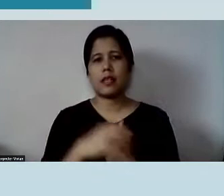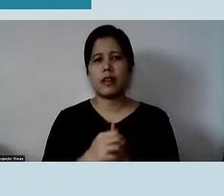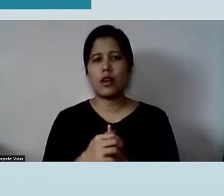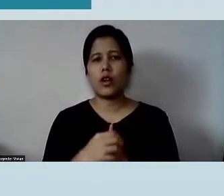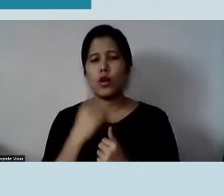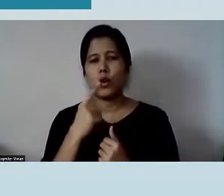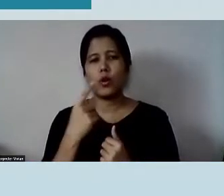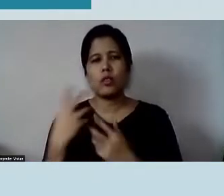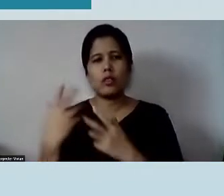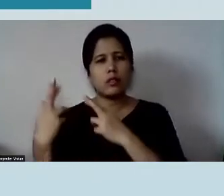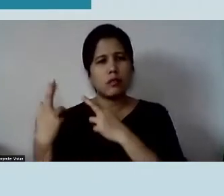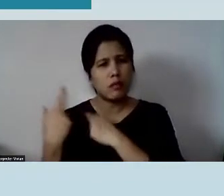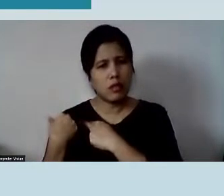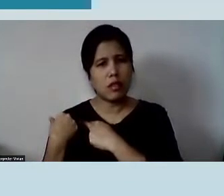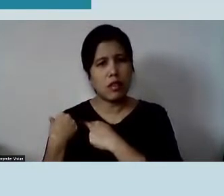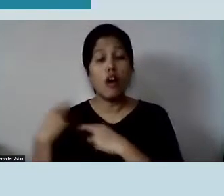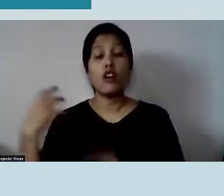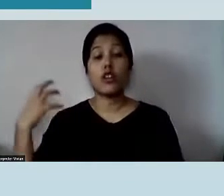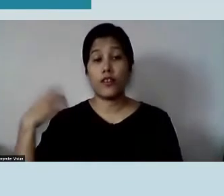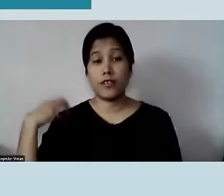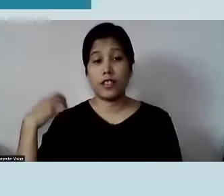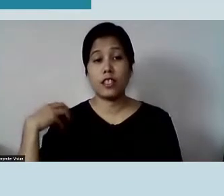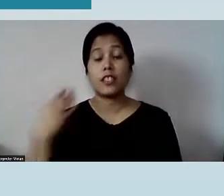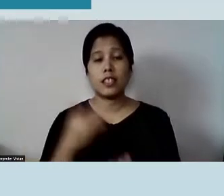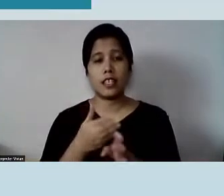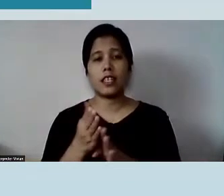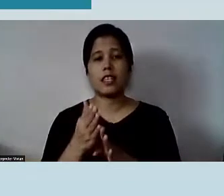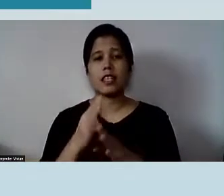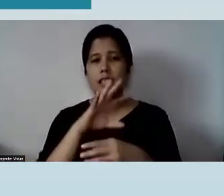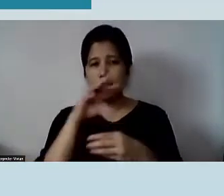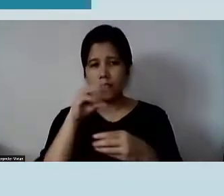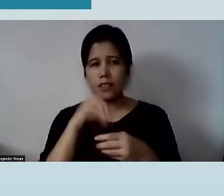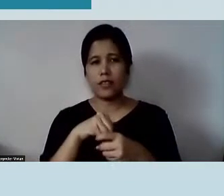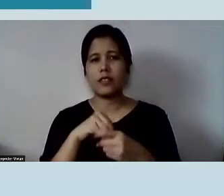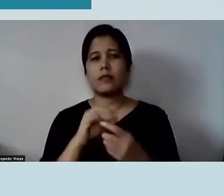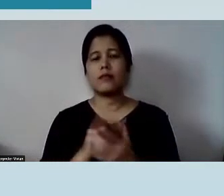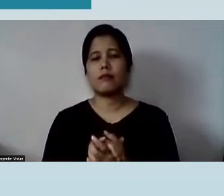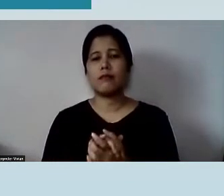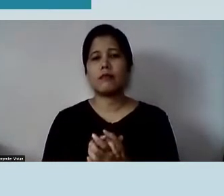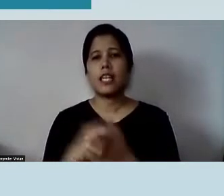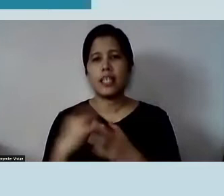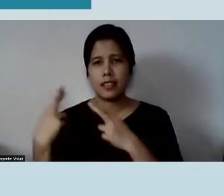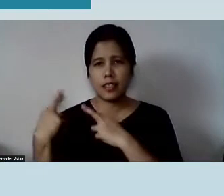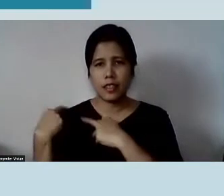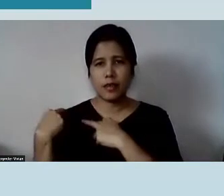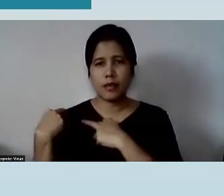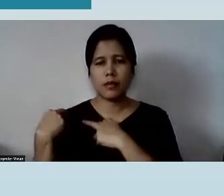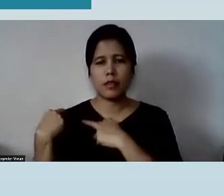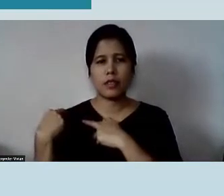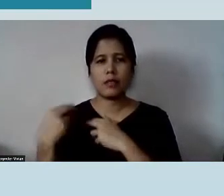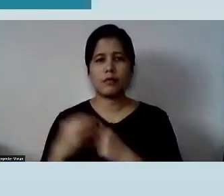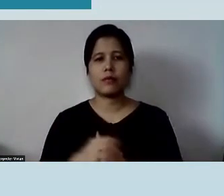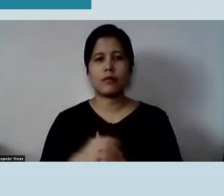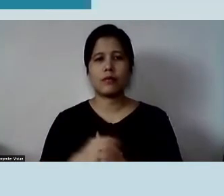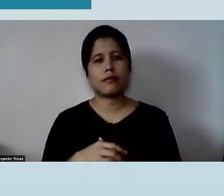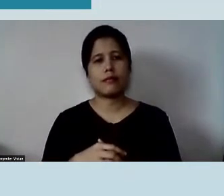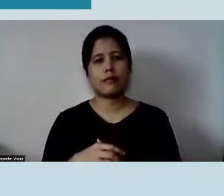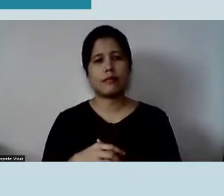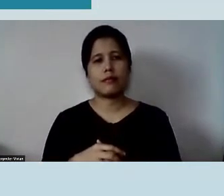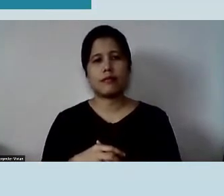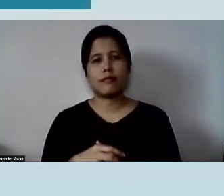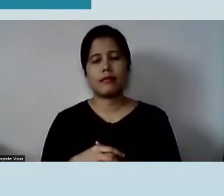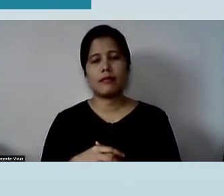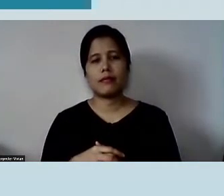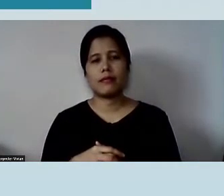directly liable? It should be the officials. Halimbawa, yung CEO nila, the president, or anyone on top of